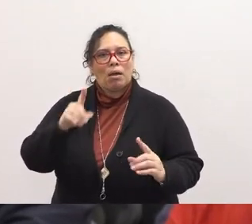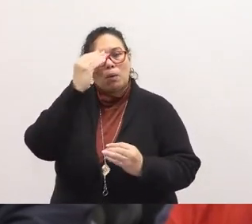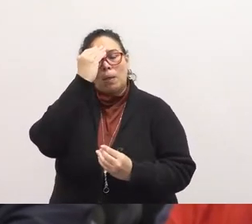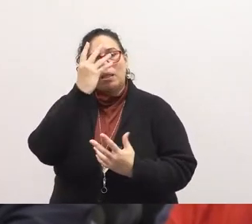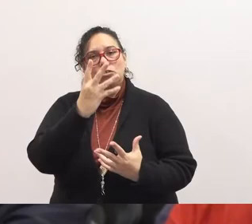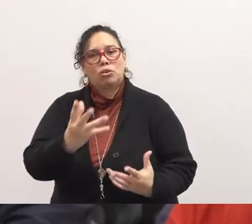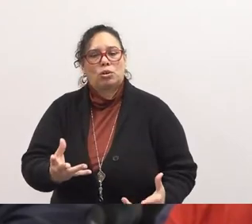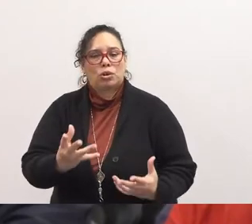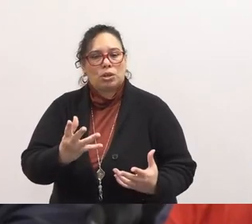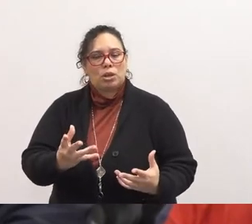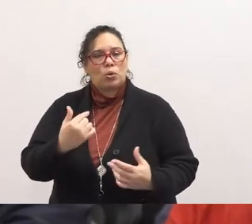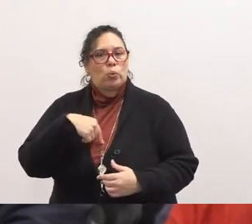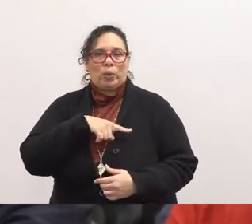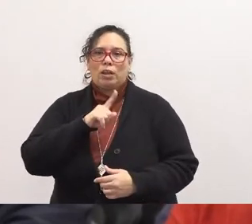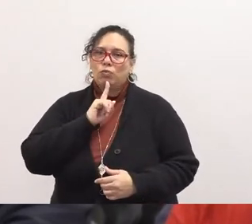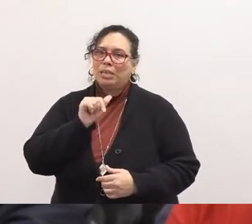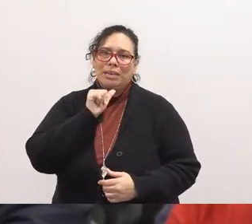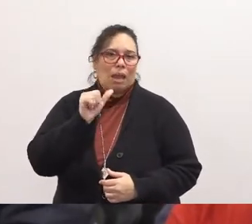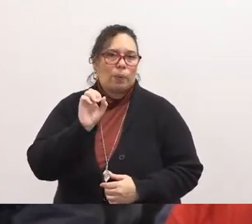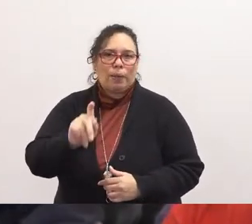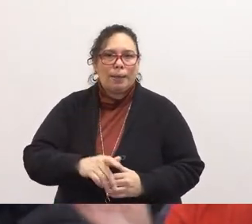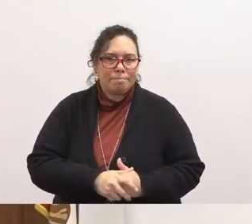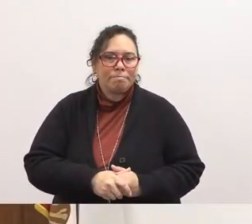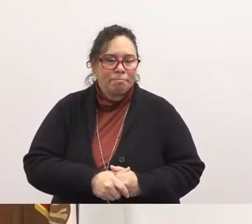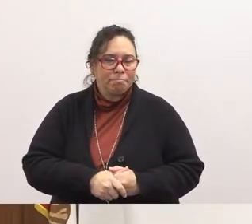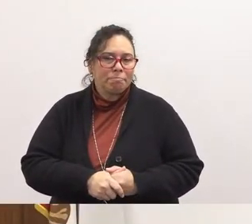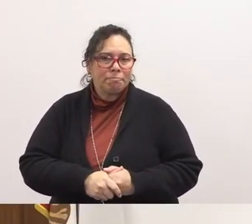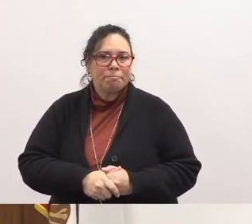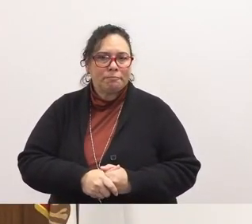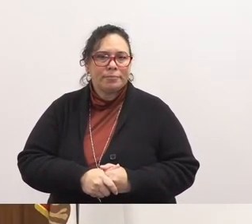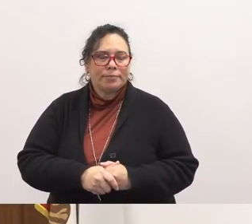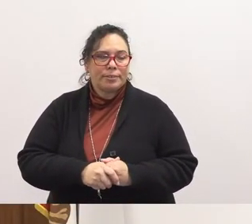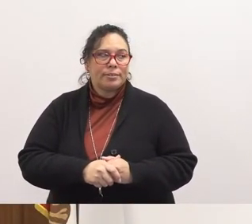that we really are not okay. Thank you.